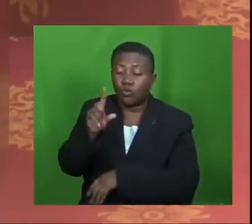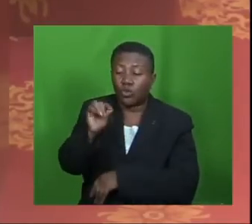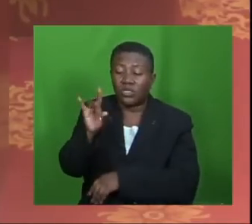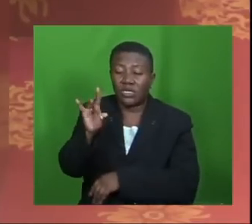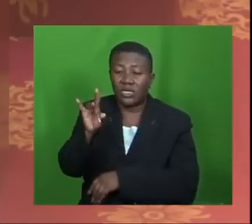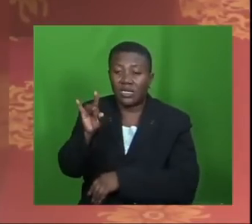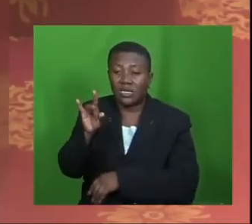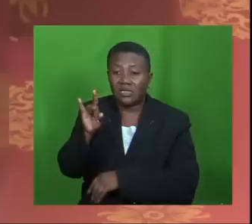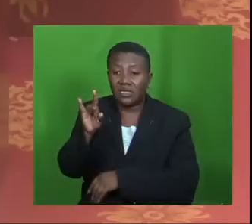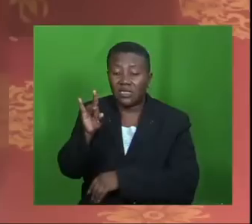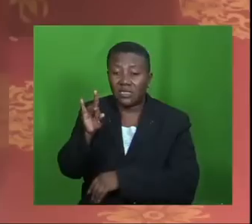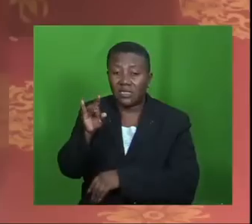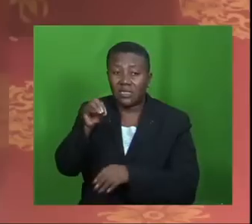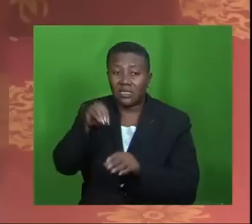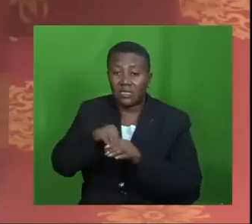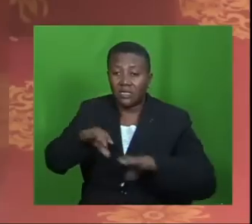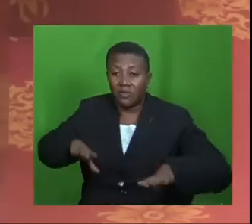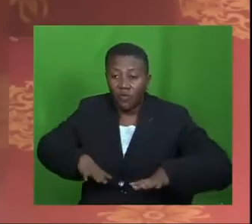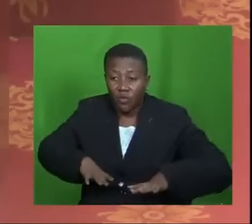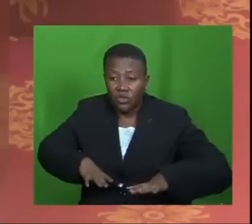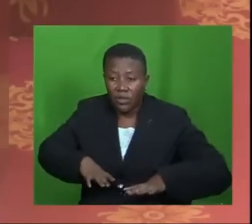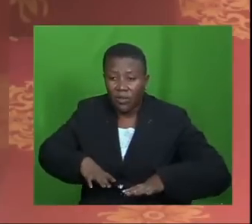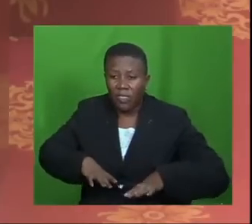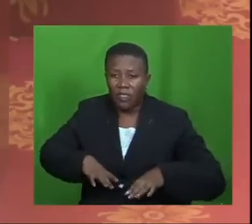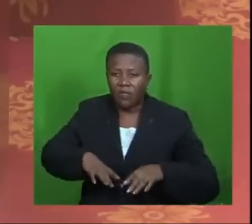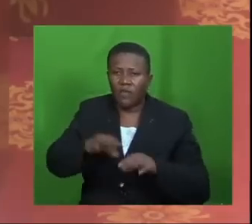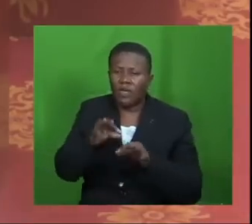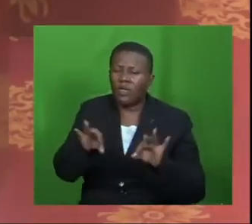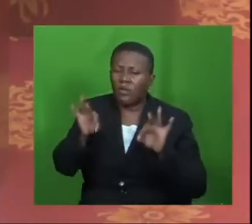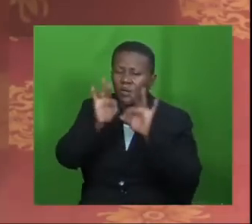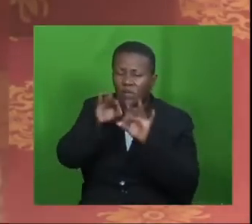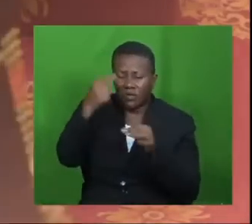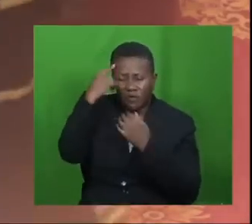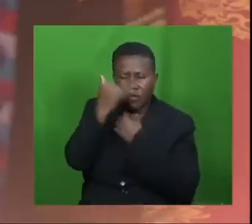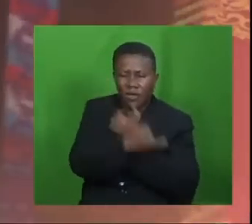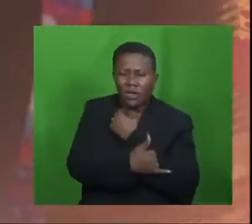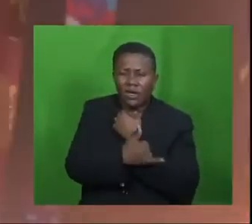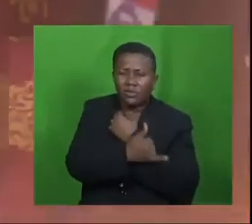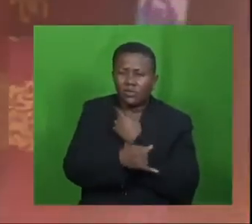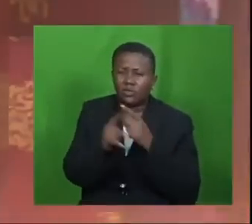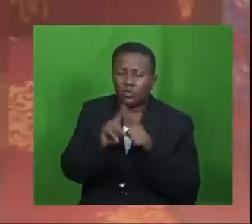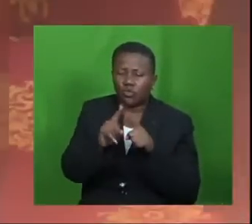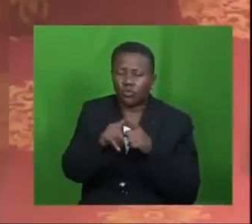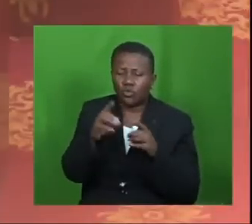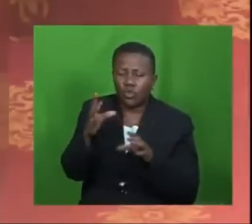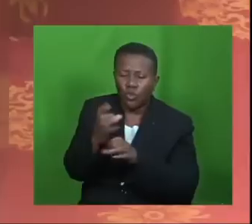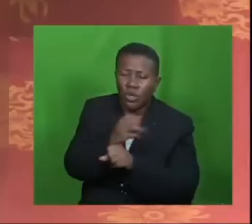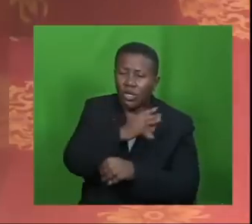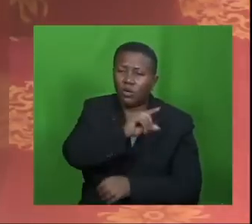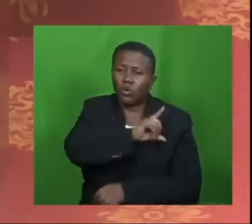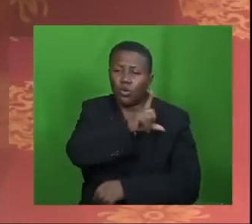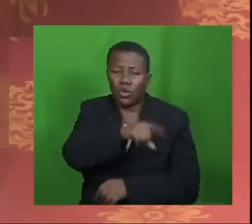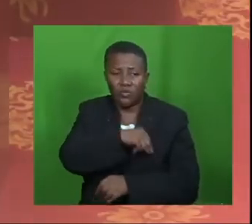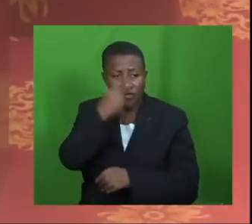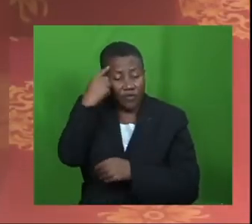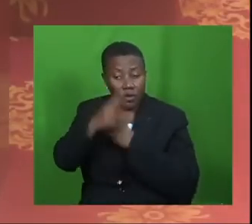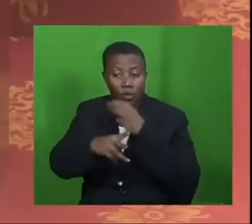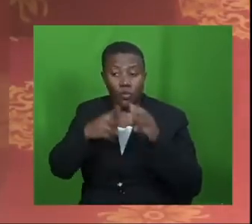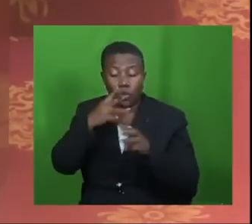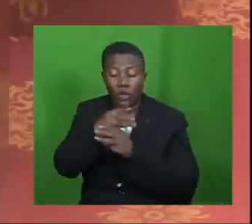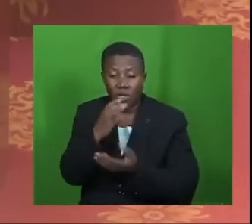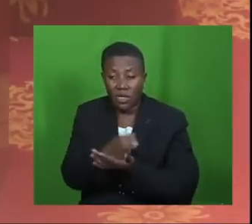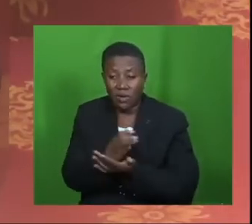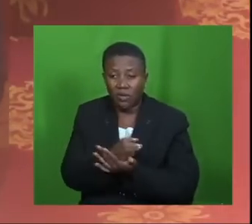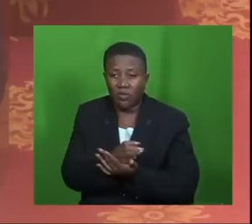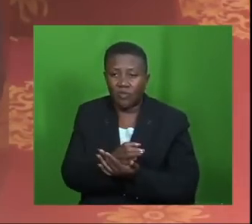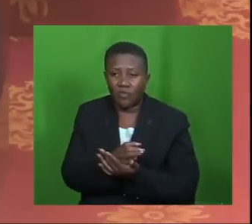was extremely important for the country to qualify for this edition and make amends which eluded us. Tourism